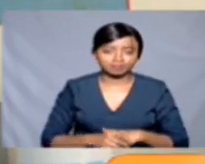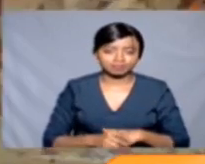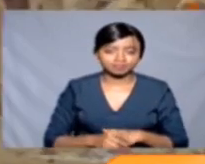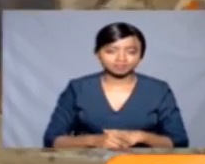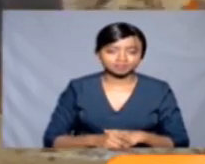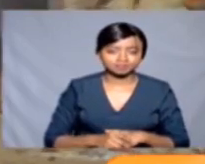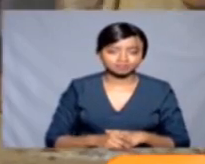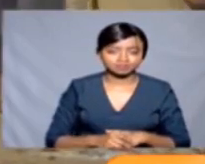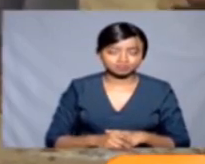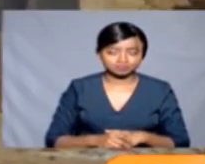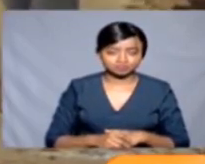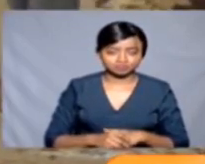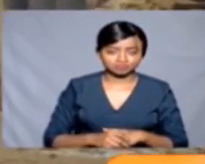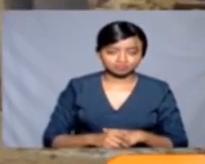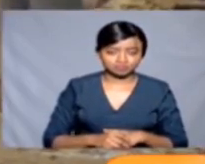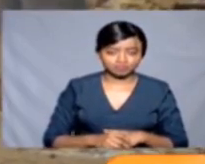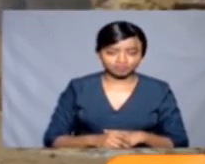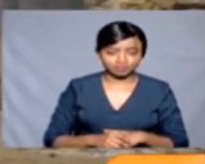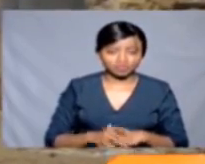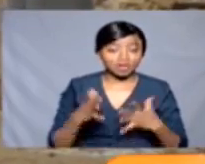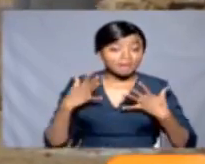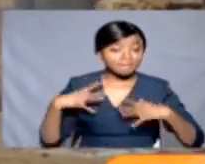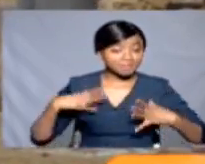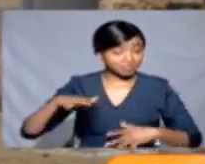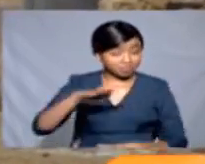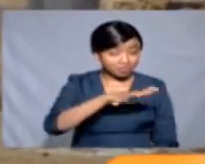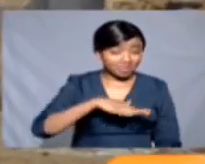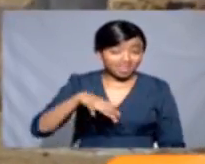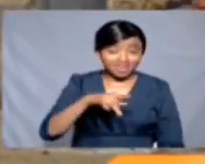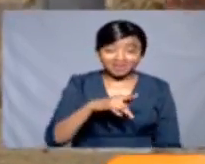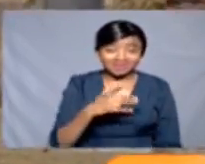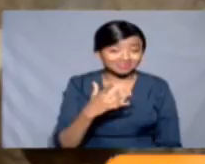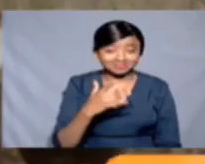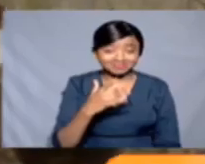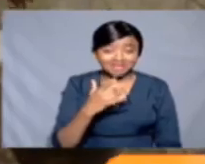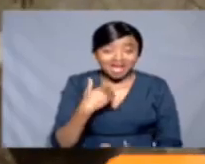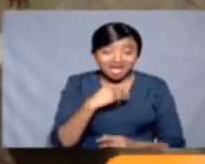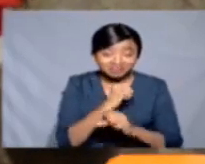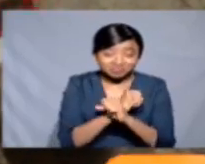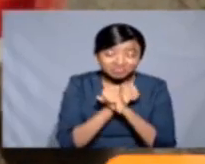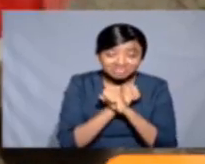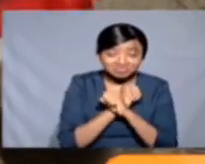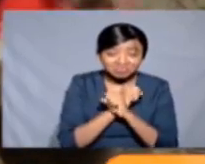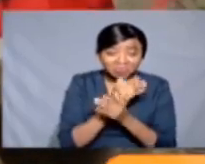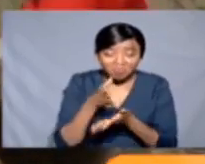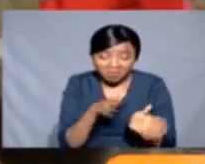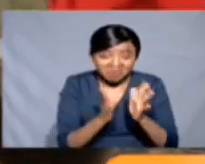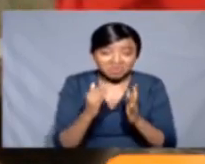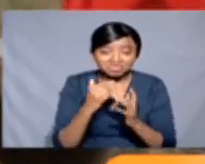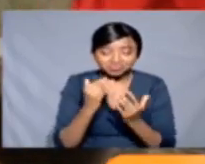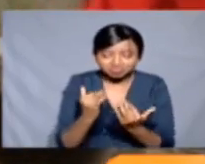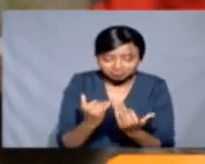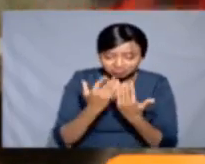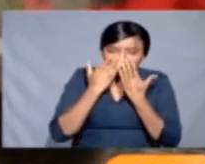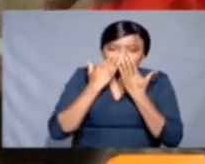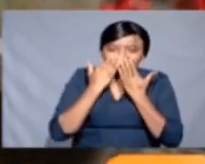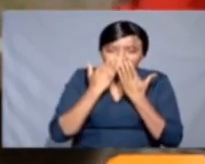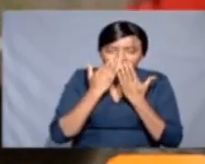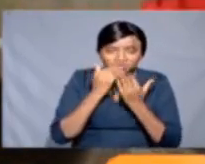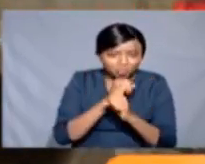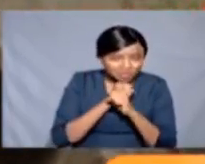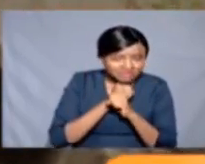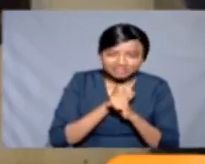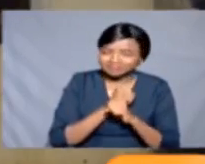the time. People here have no protection against the toxic field smoke from the landfills